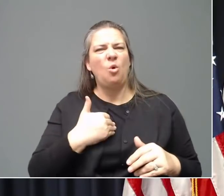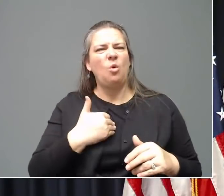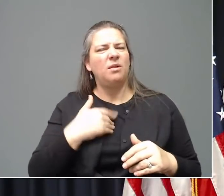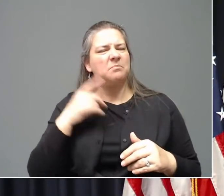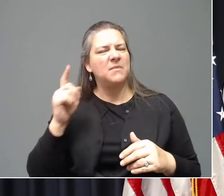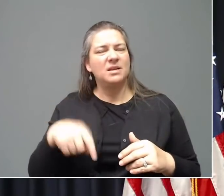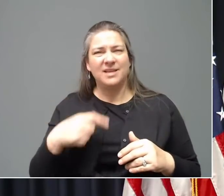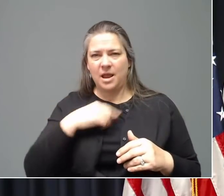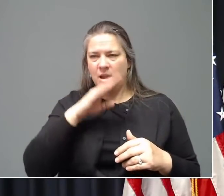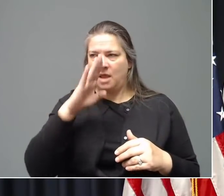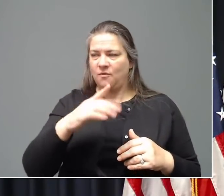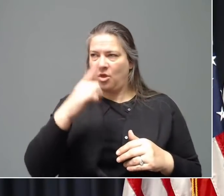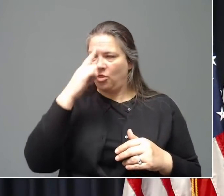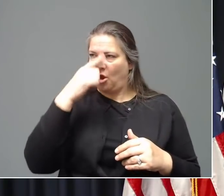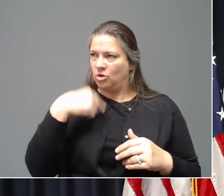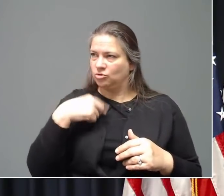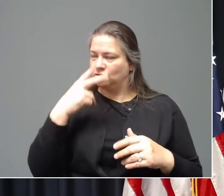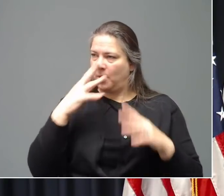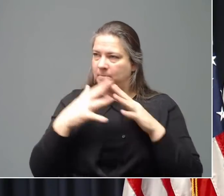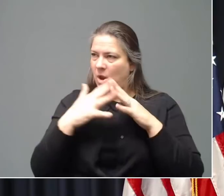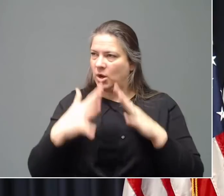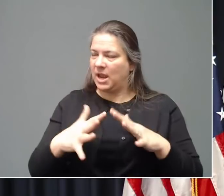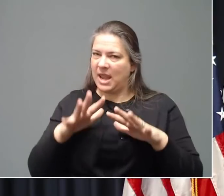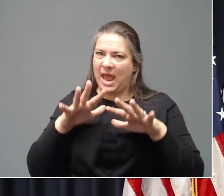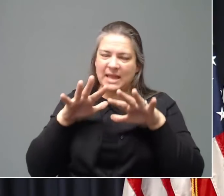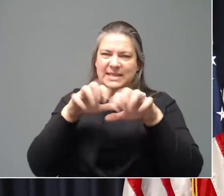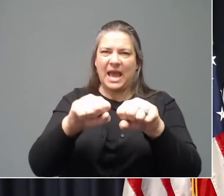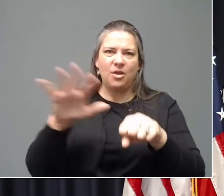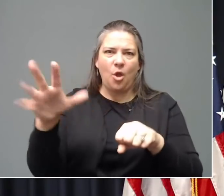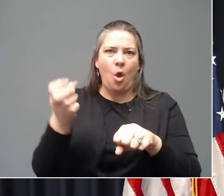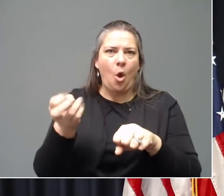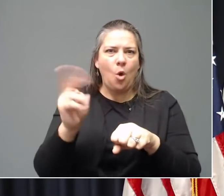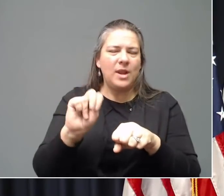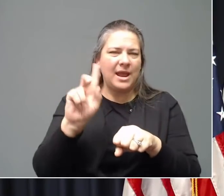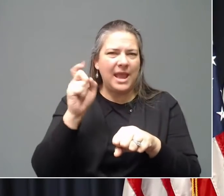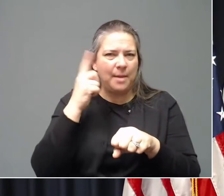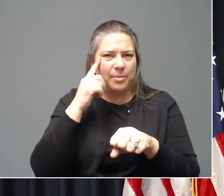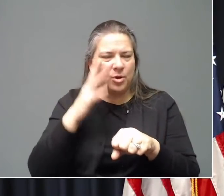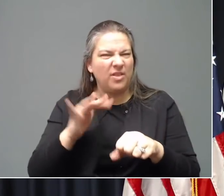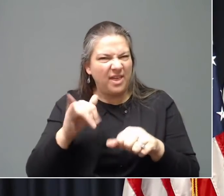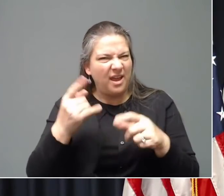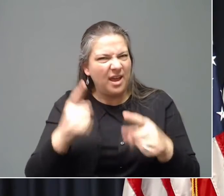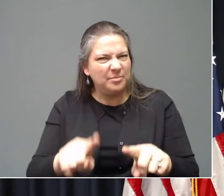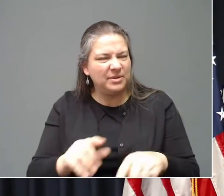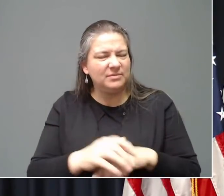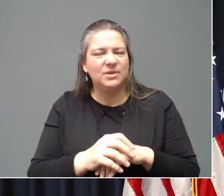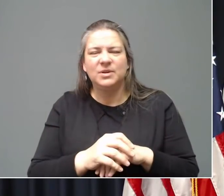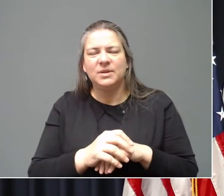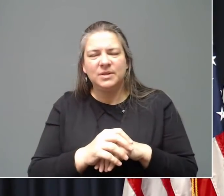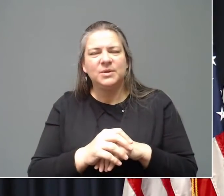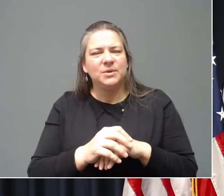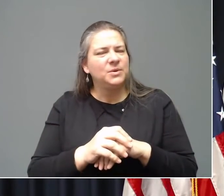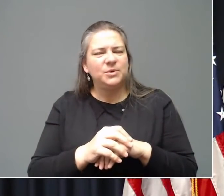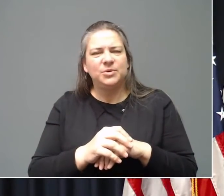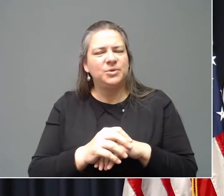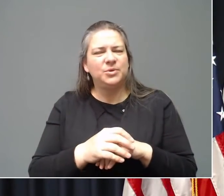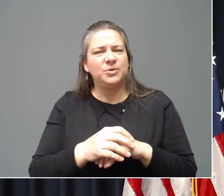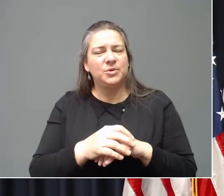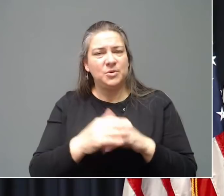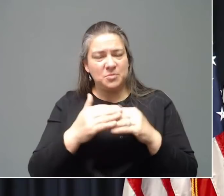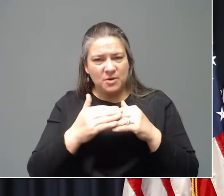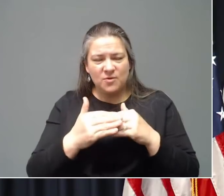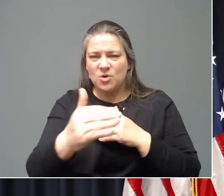their own capital, and that's what happened. And moving forward, we cannot accept,